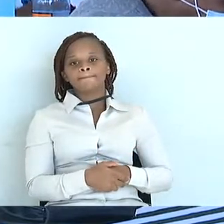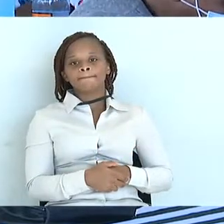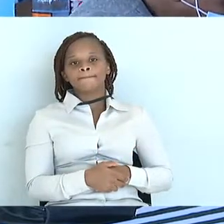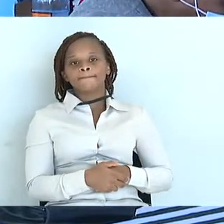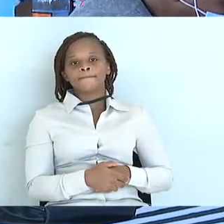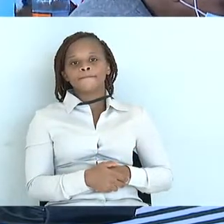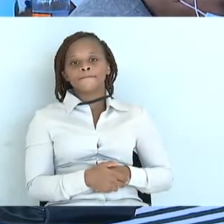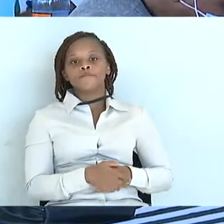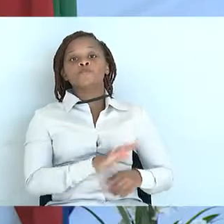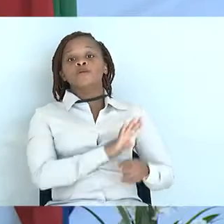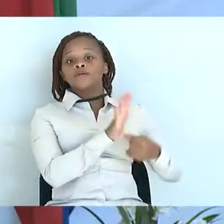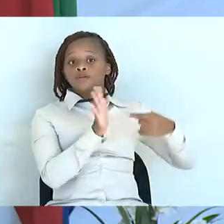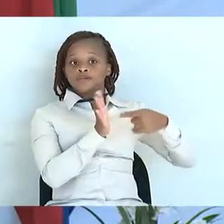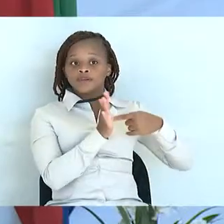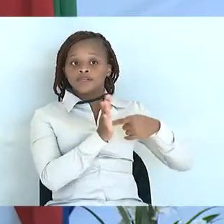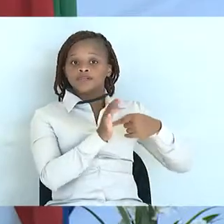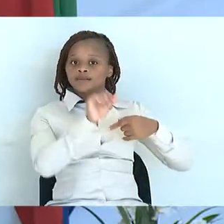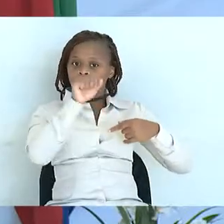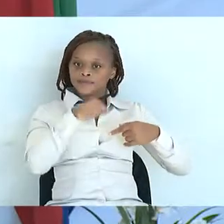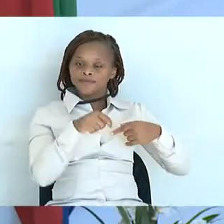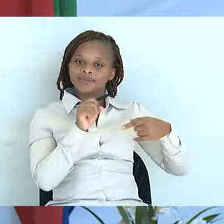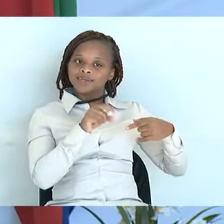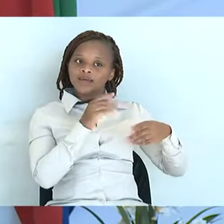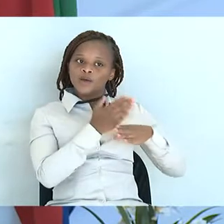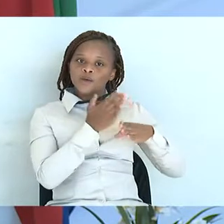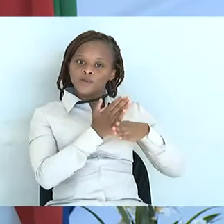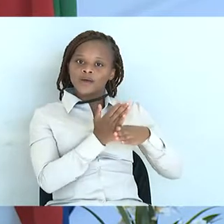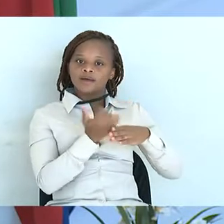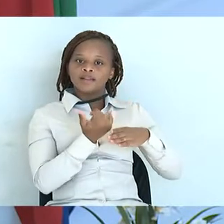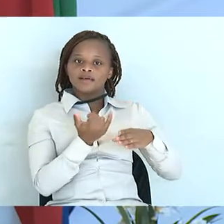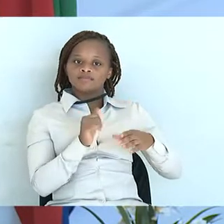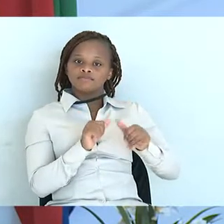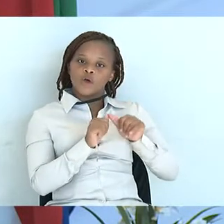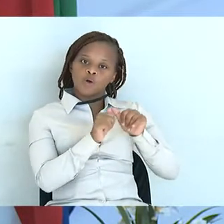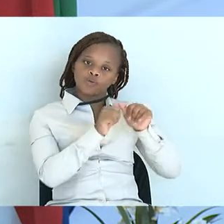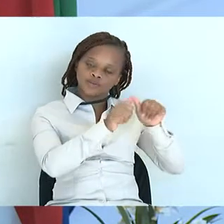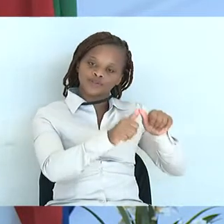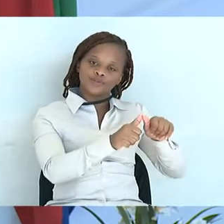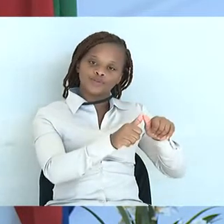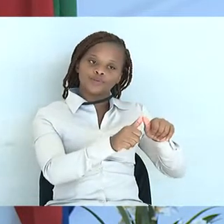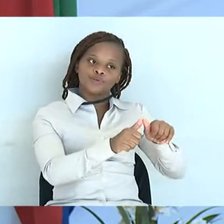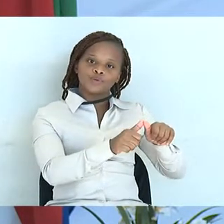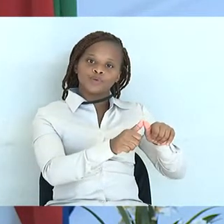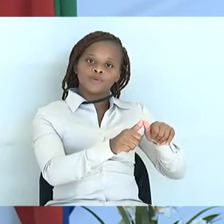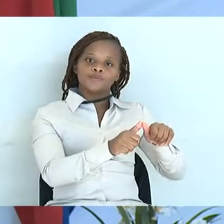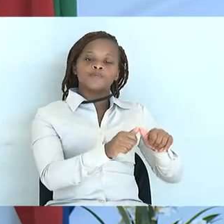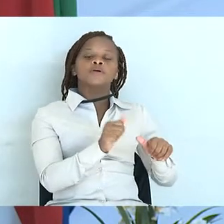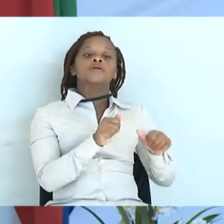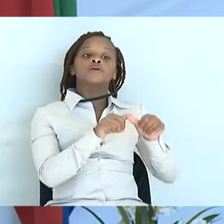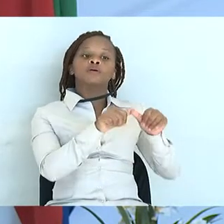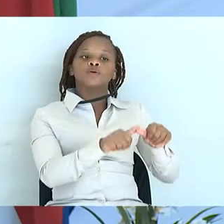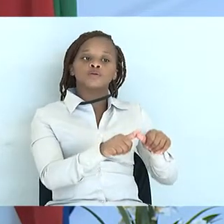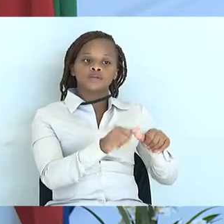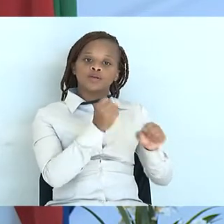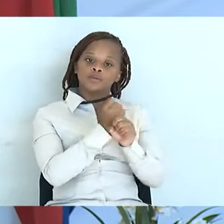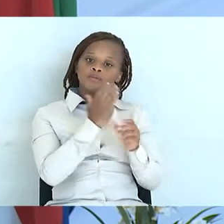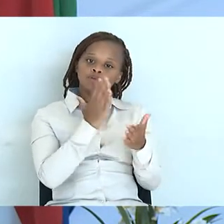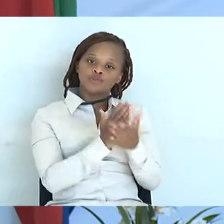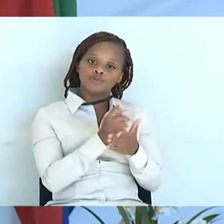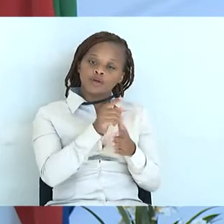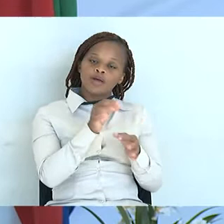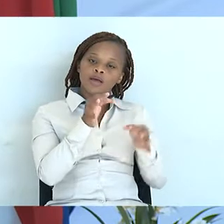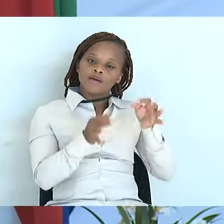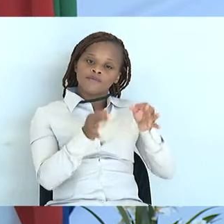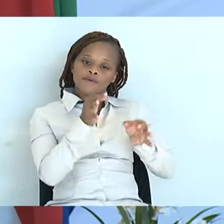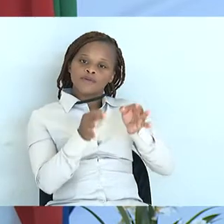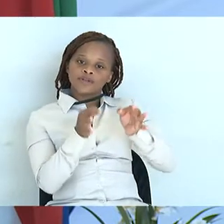it's a continuous work that we are doing of ensuring political commitment,